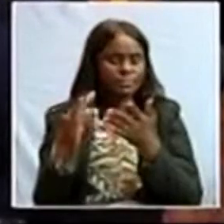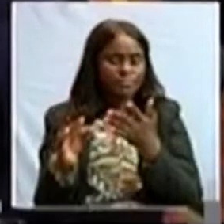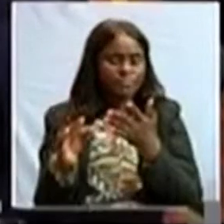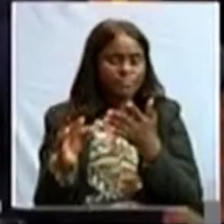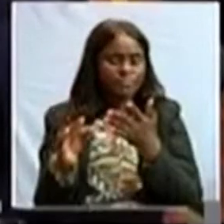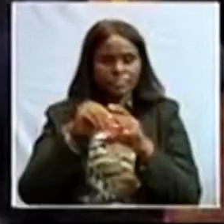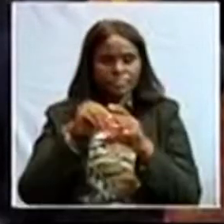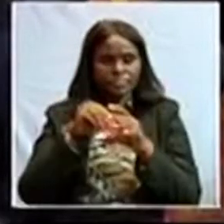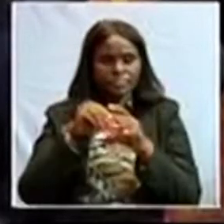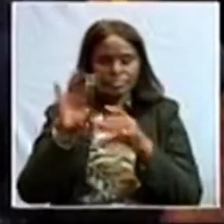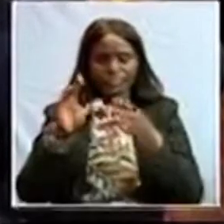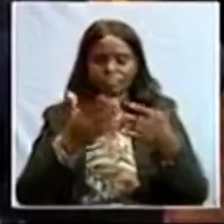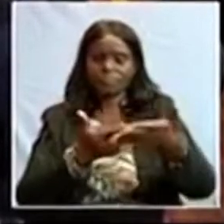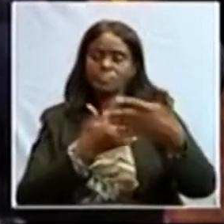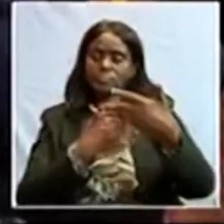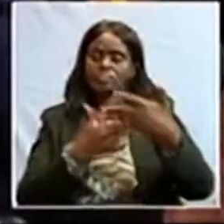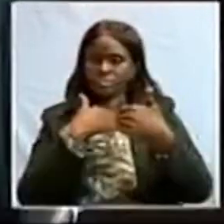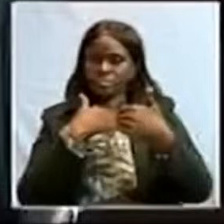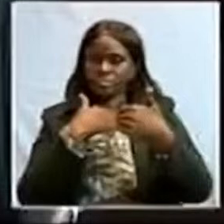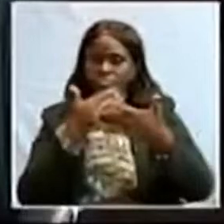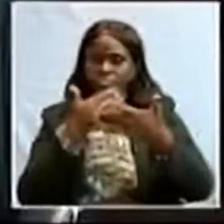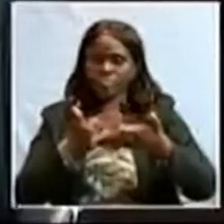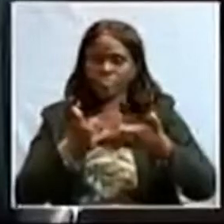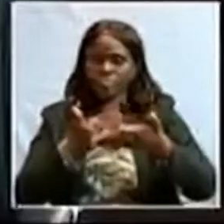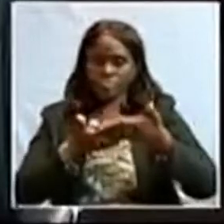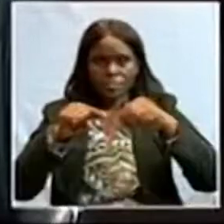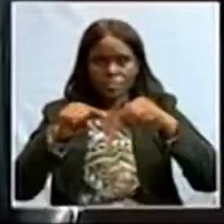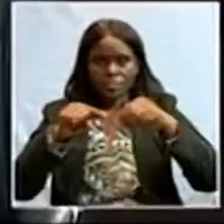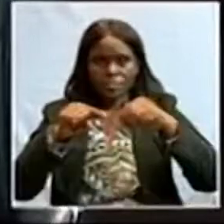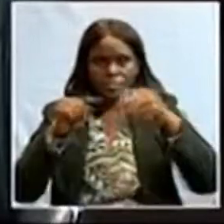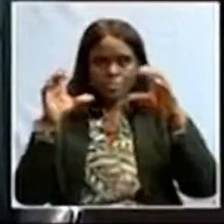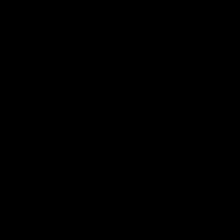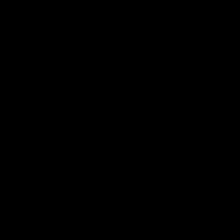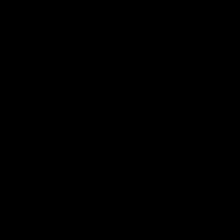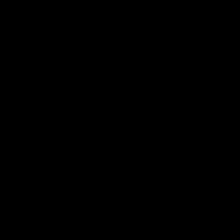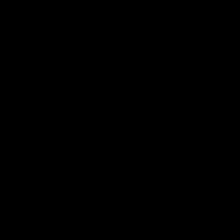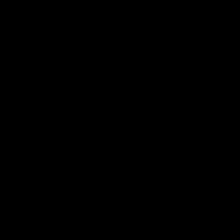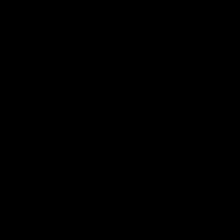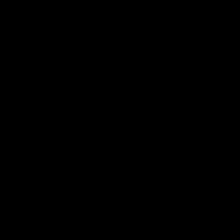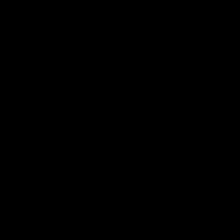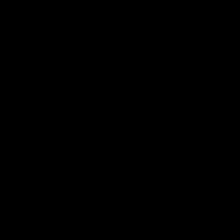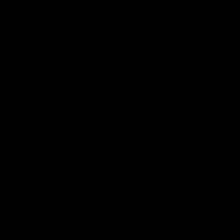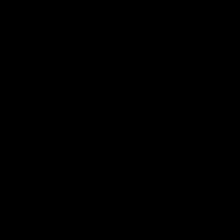the documents you've submitted to the committee, there's